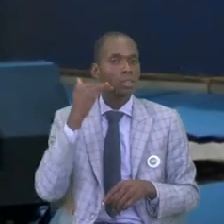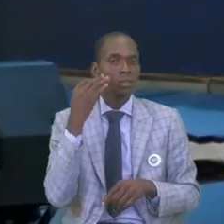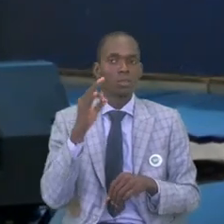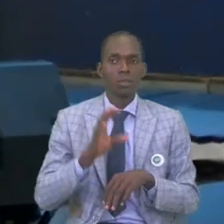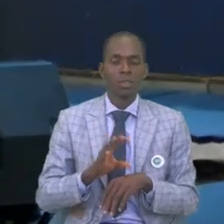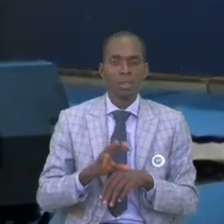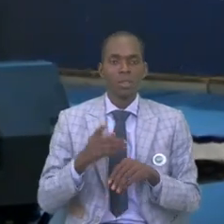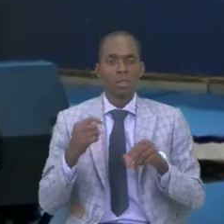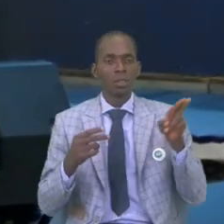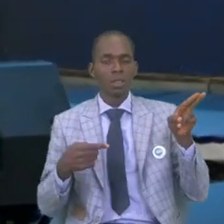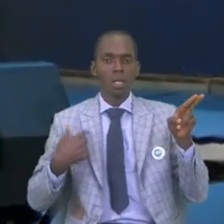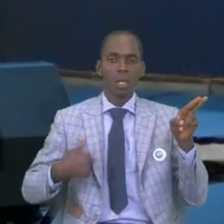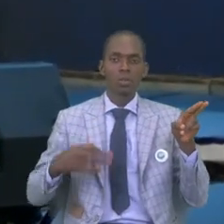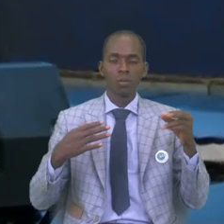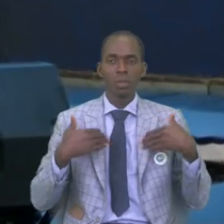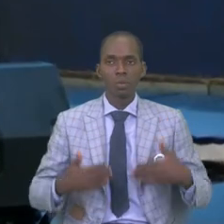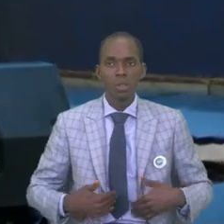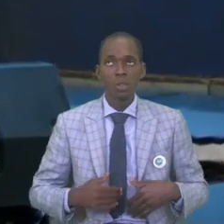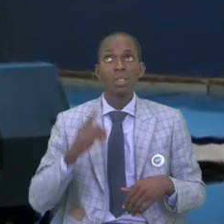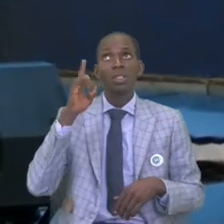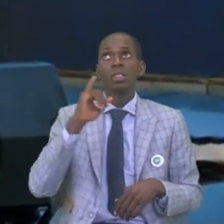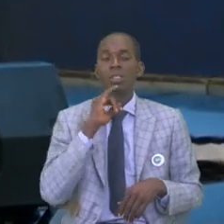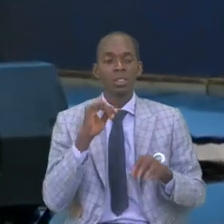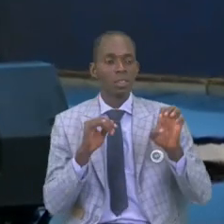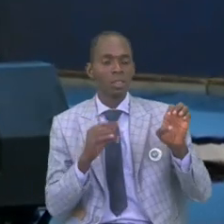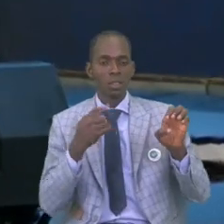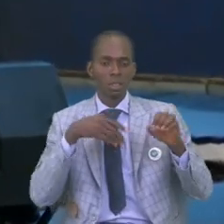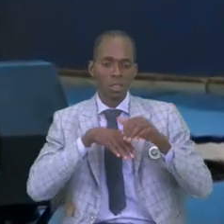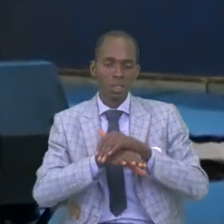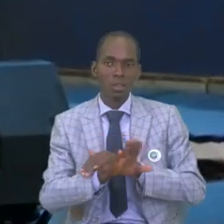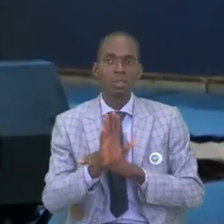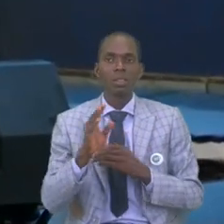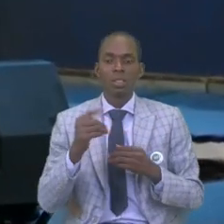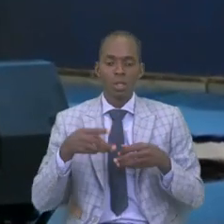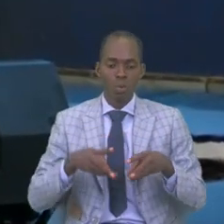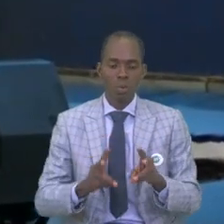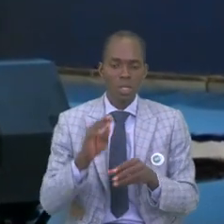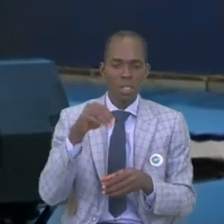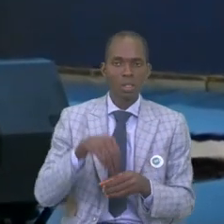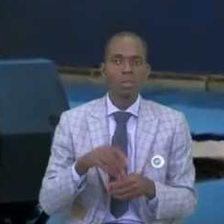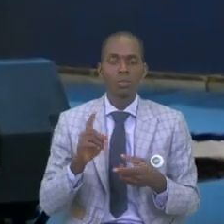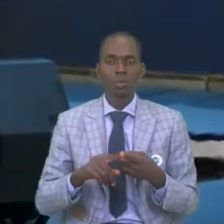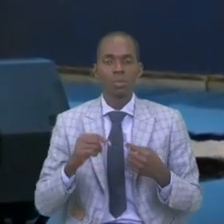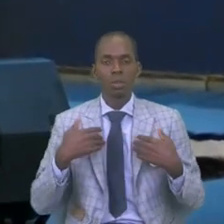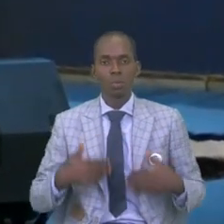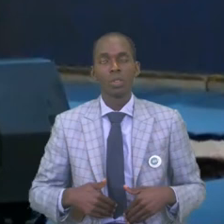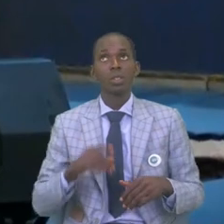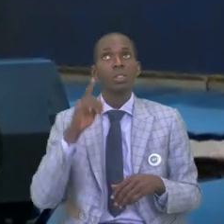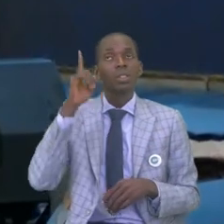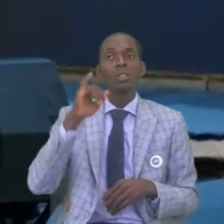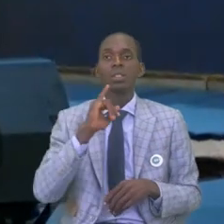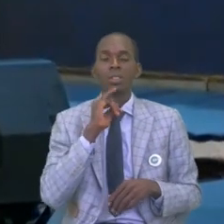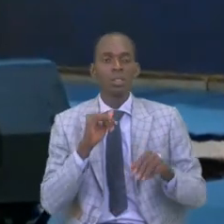heart of the body. He is the entrance, the way in to the body. And he is